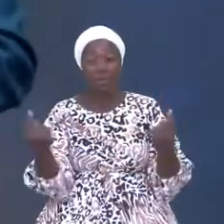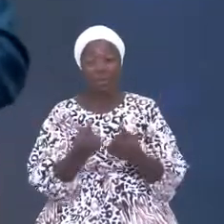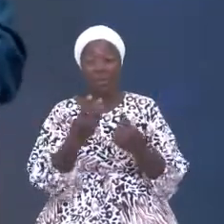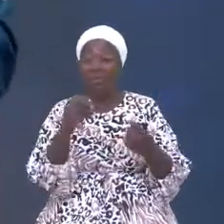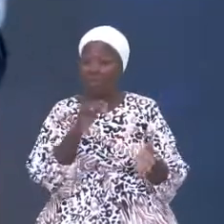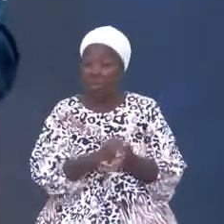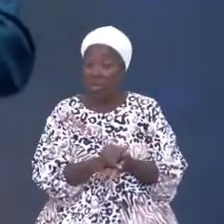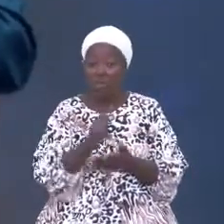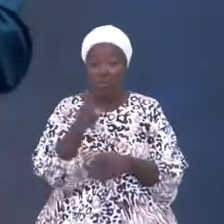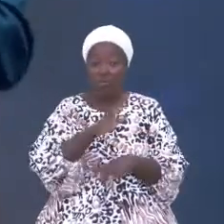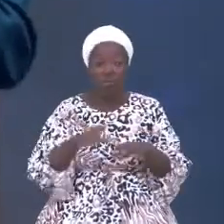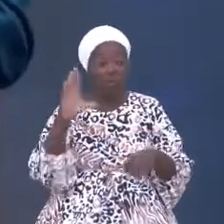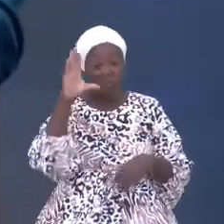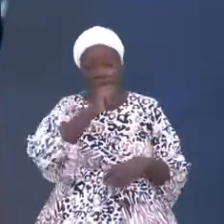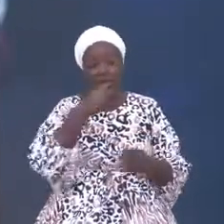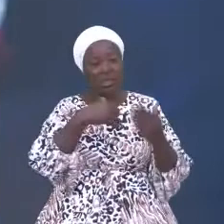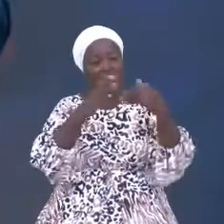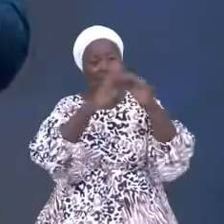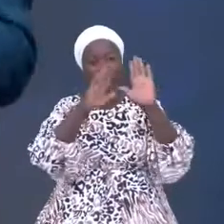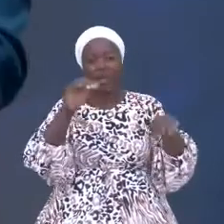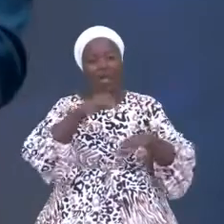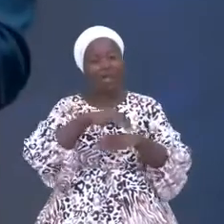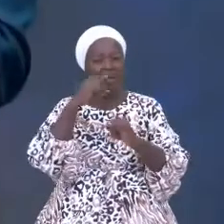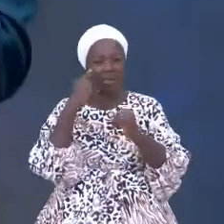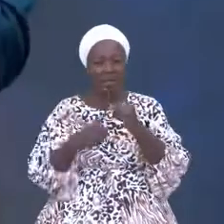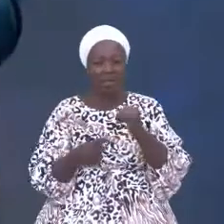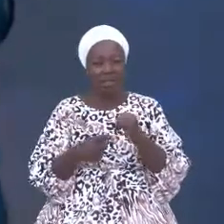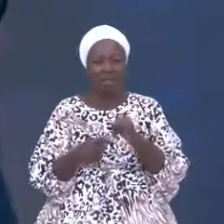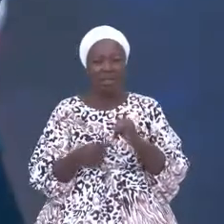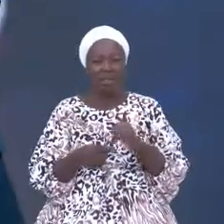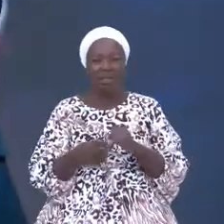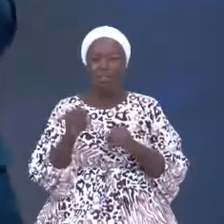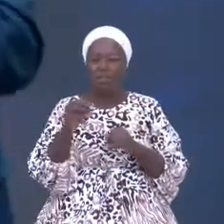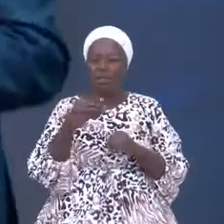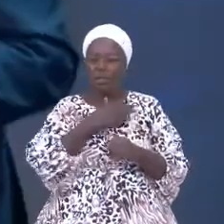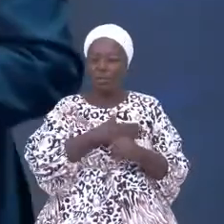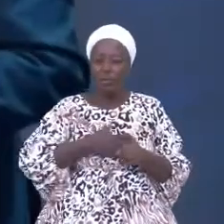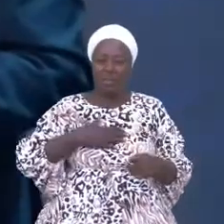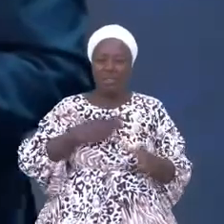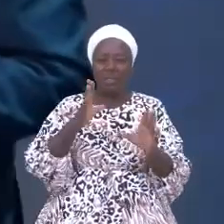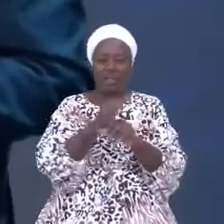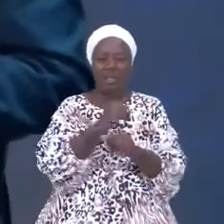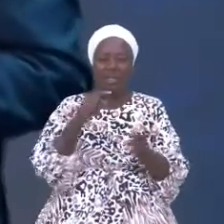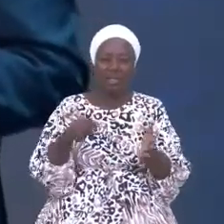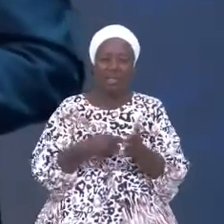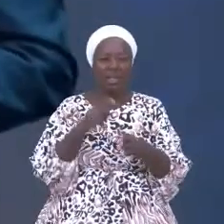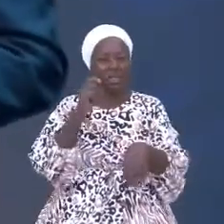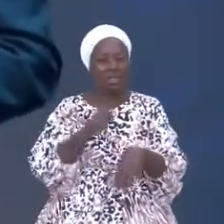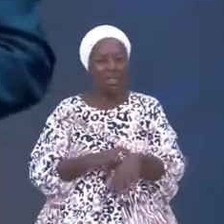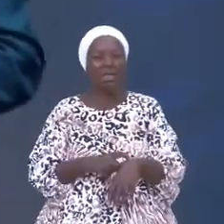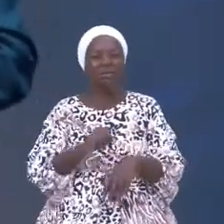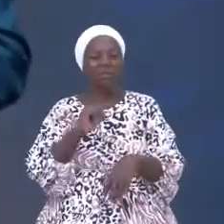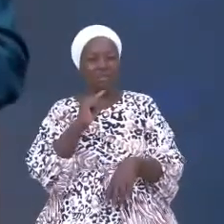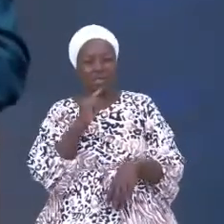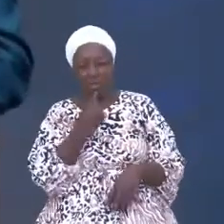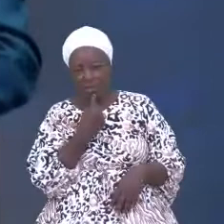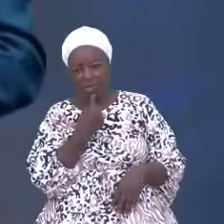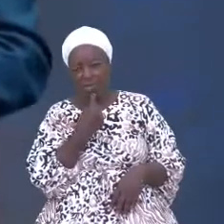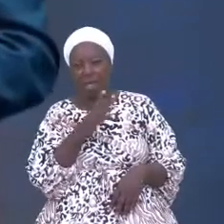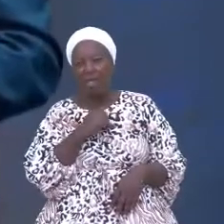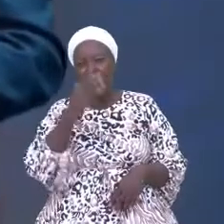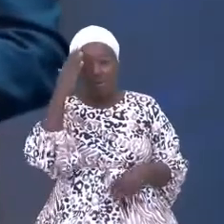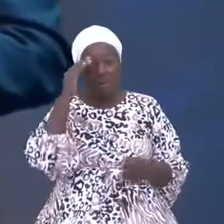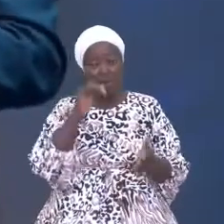are, all over the globe, either through WhatsApp or